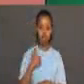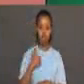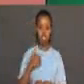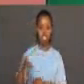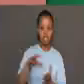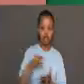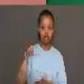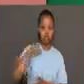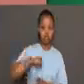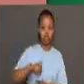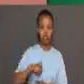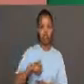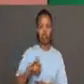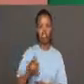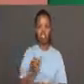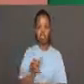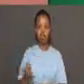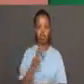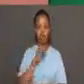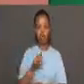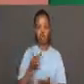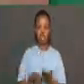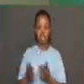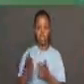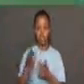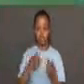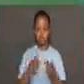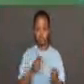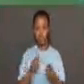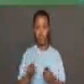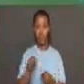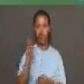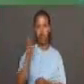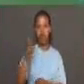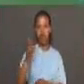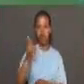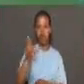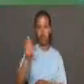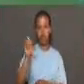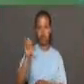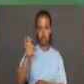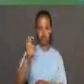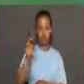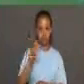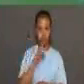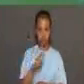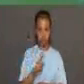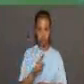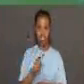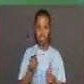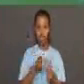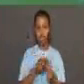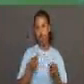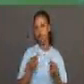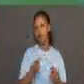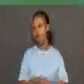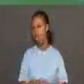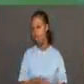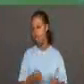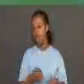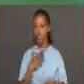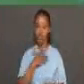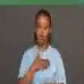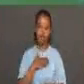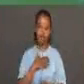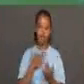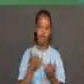dripping sap comes from the phloem. For our first activity, students,